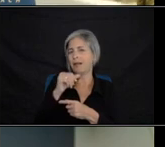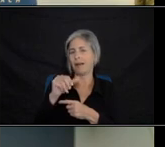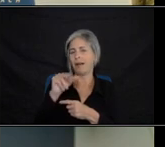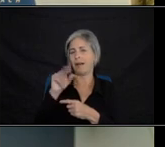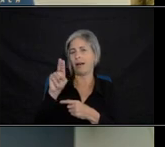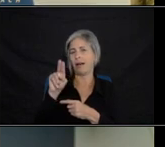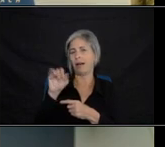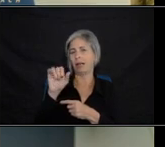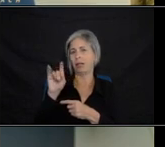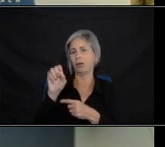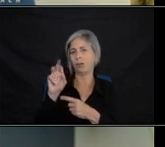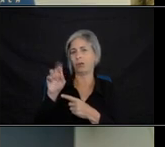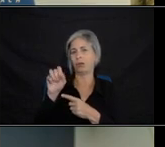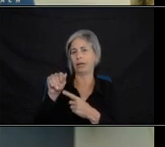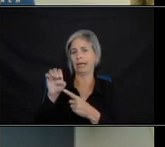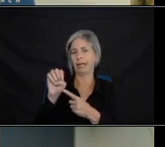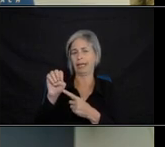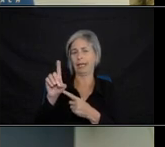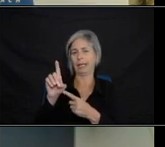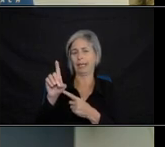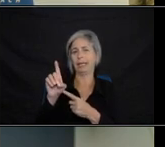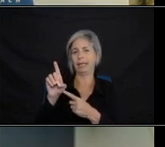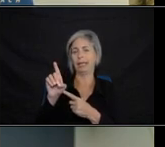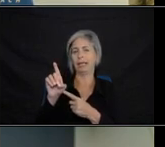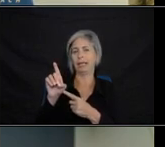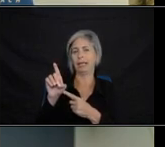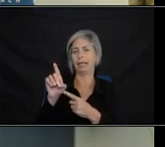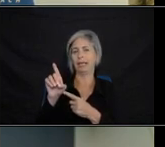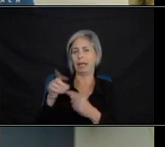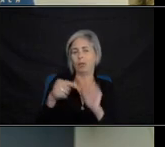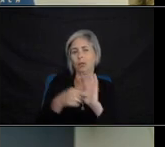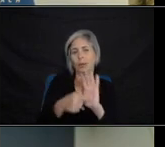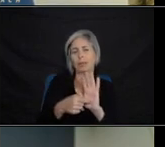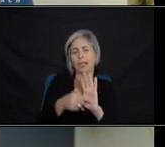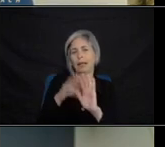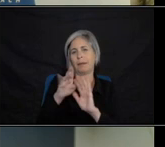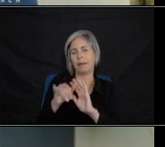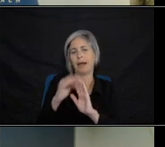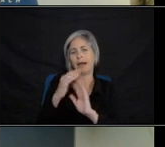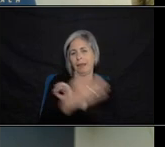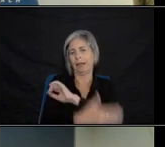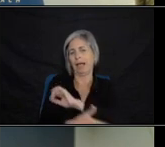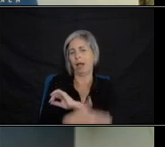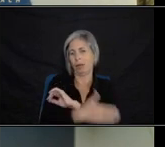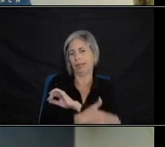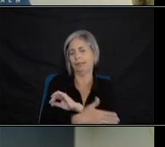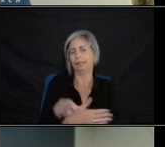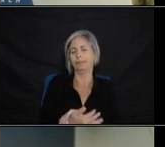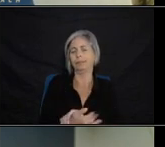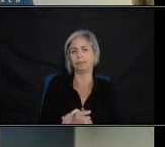we are resident. We are represented by the county.